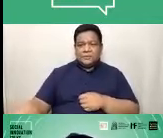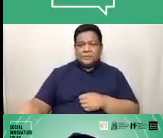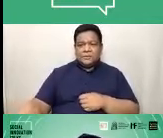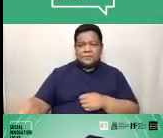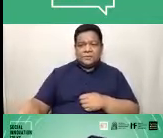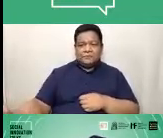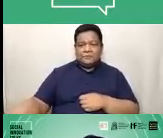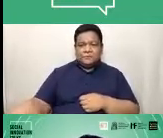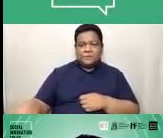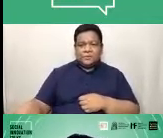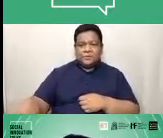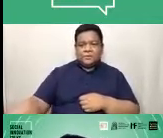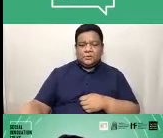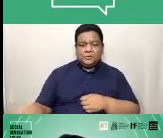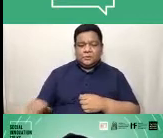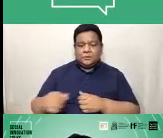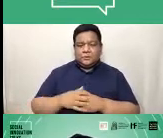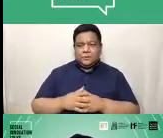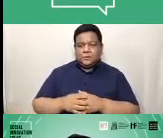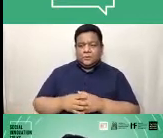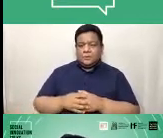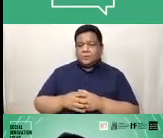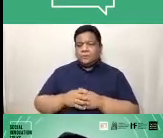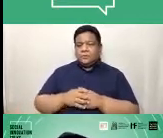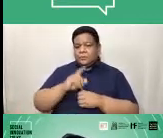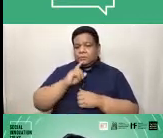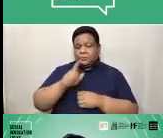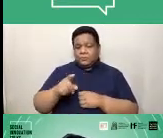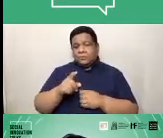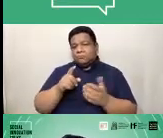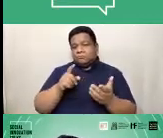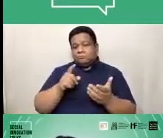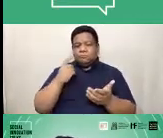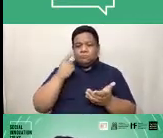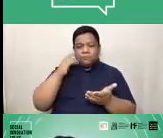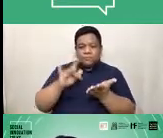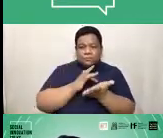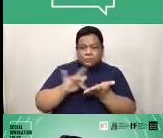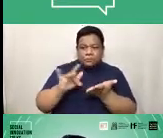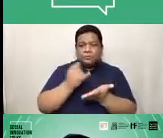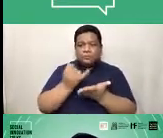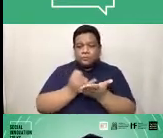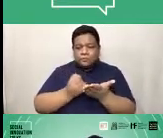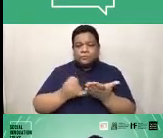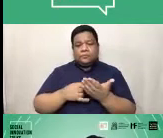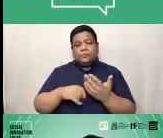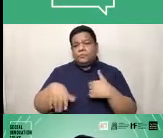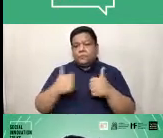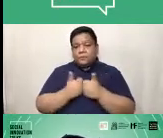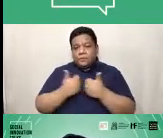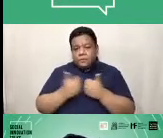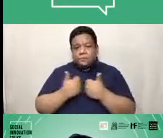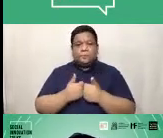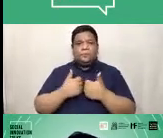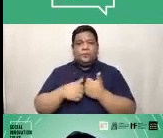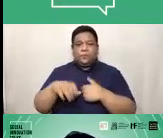is touchscreens. Pressure sensors also for touchscreens, maybe for drawing tablets, and even tilt sensors for functions like video games or on your phone to be